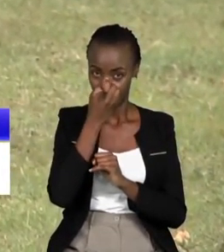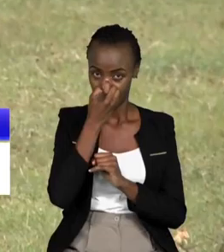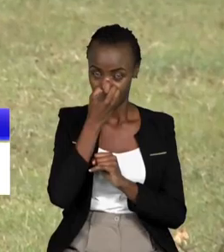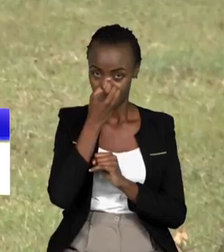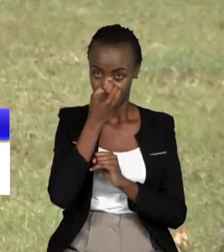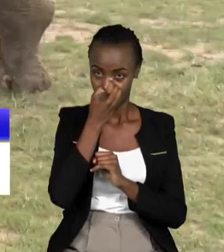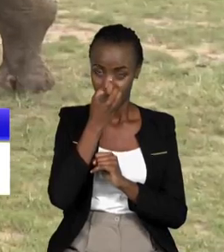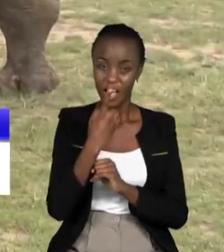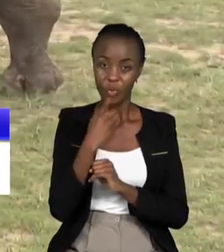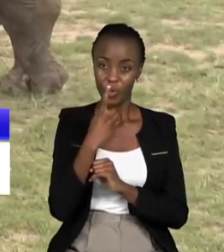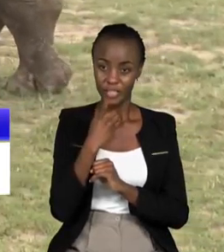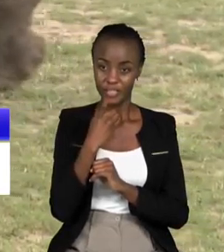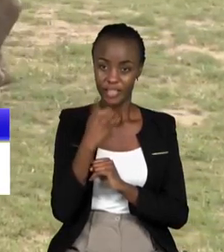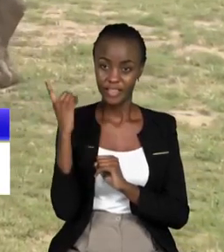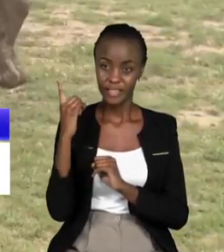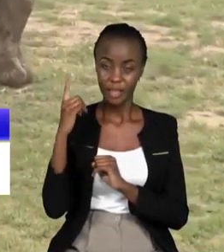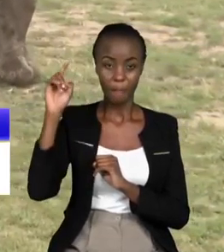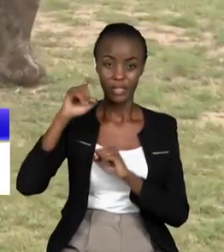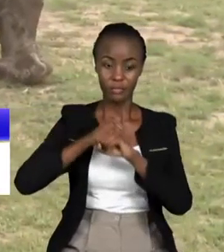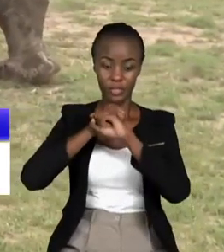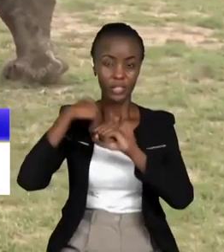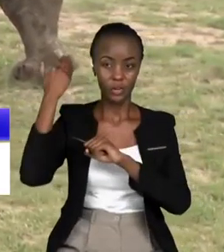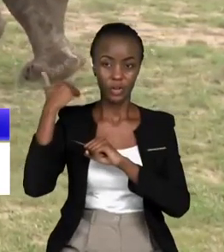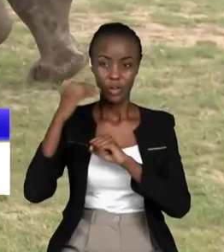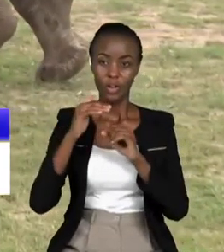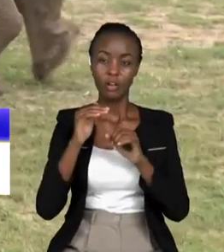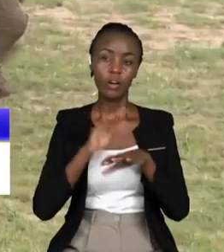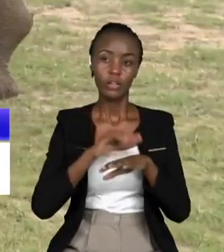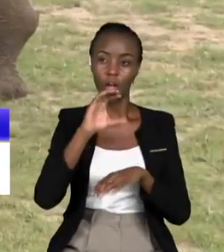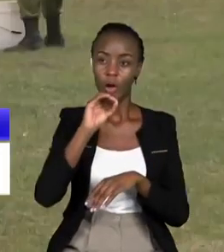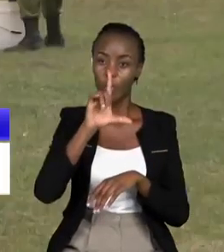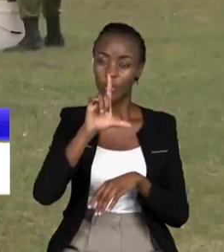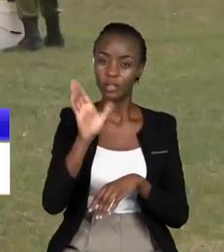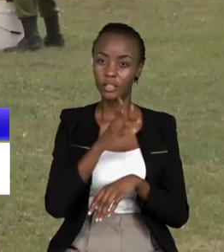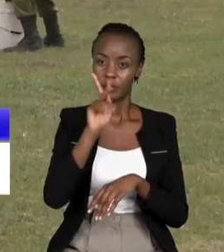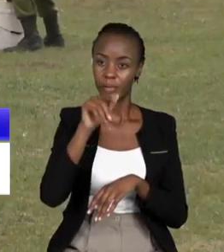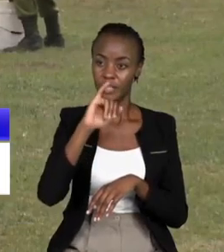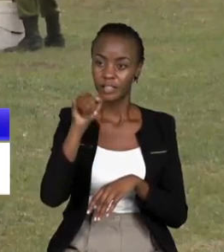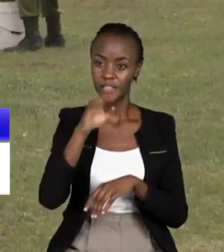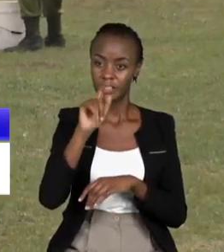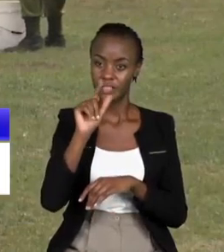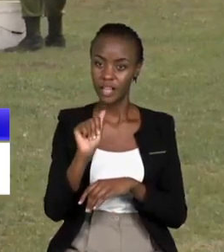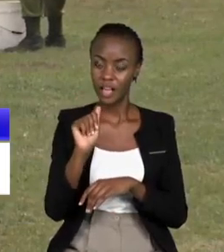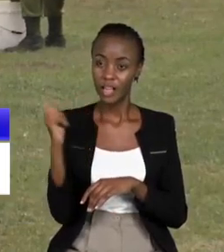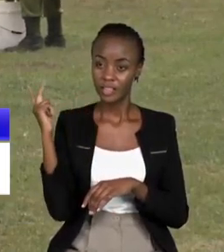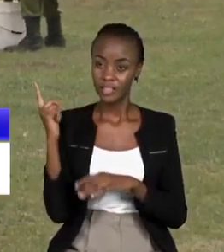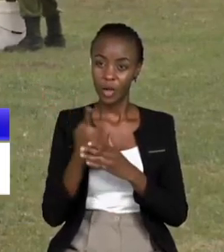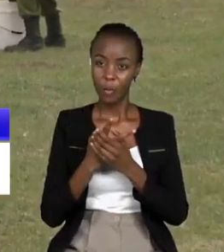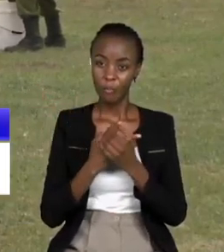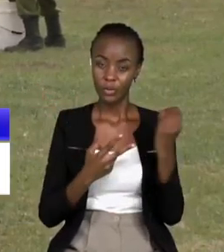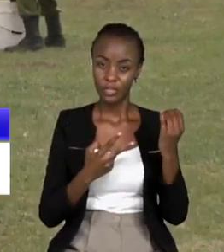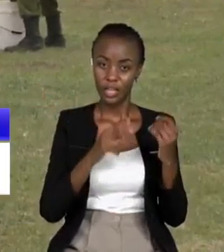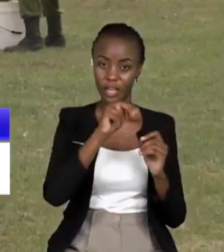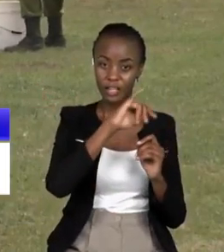are living under constant protection in Kenya's old Peteja Conservancy. The two female rhinos, Najin and Fatu,